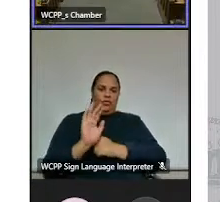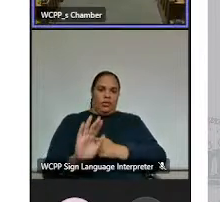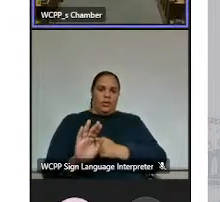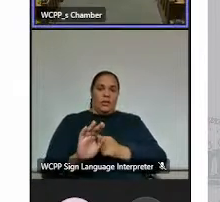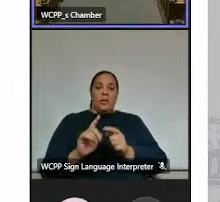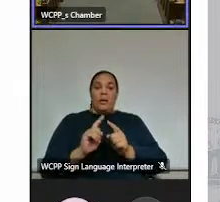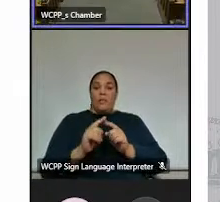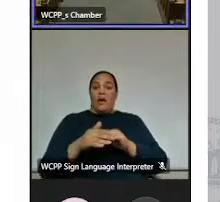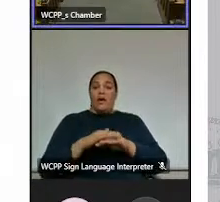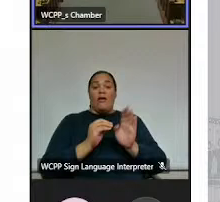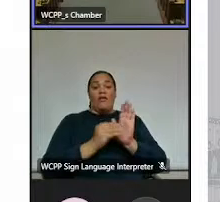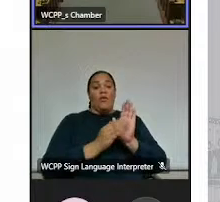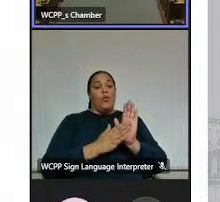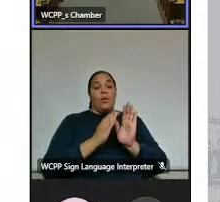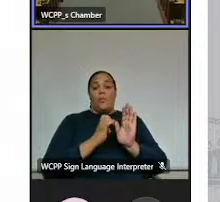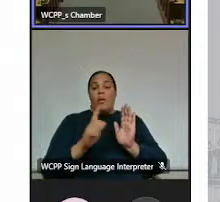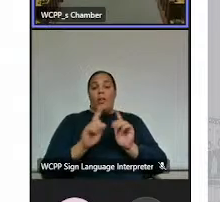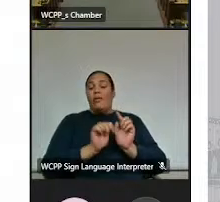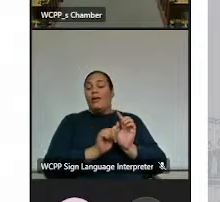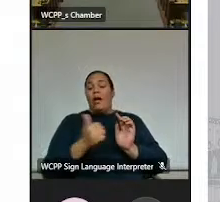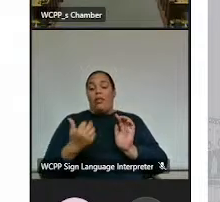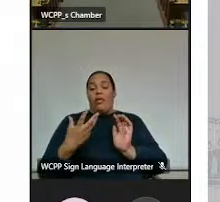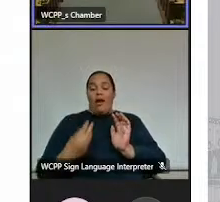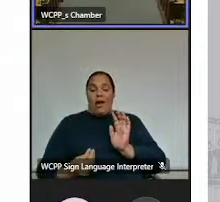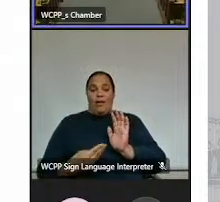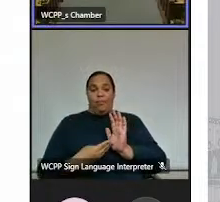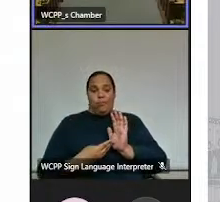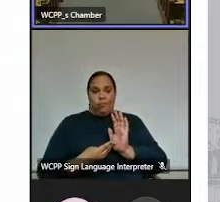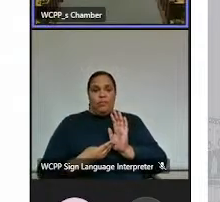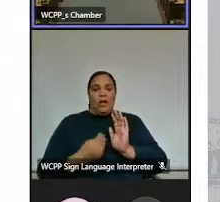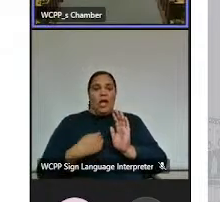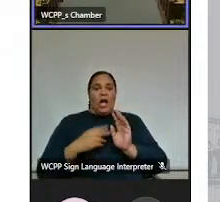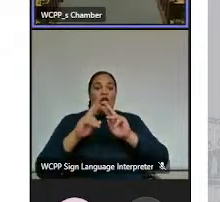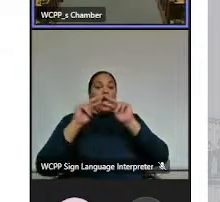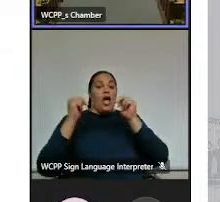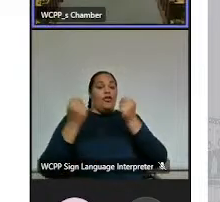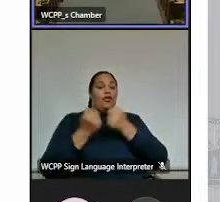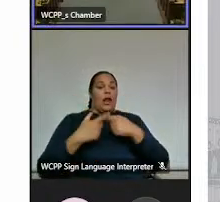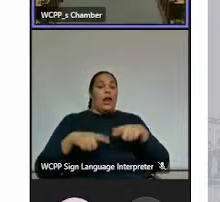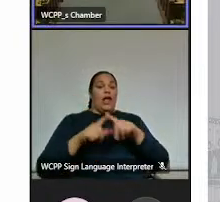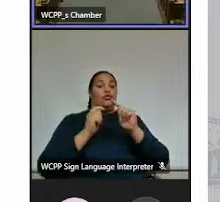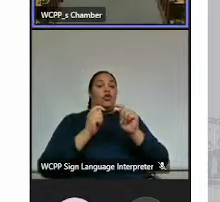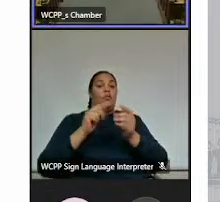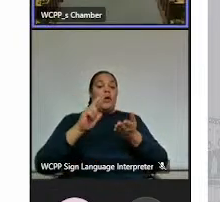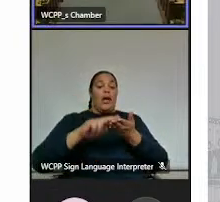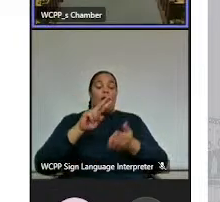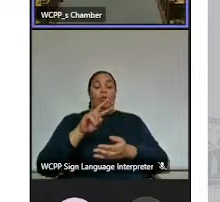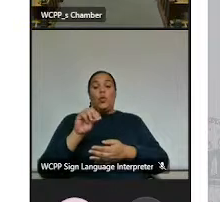Not covered in the bill, but covered elsewhere in our National Land Transport Act